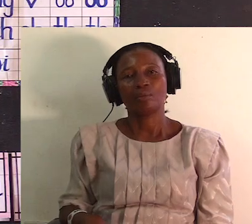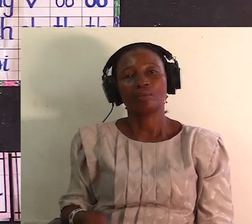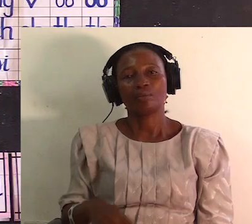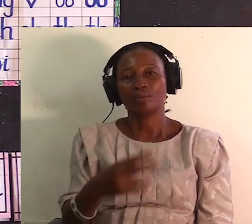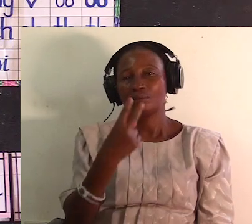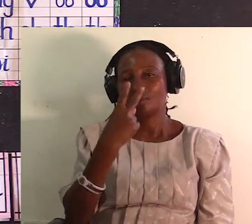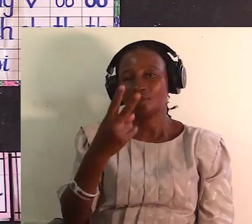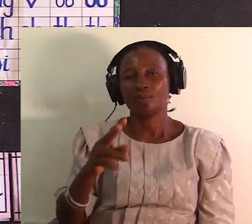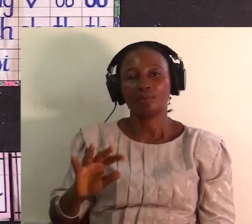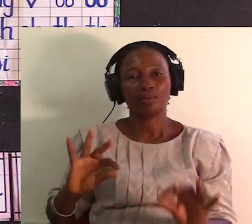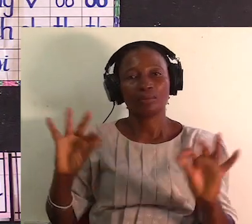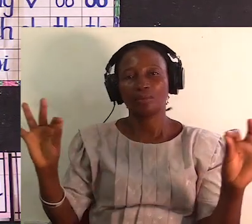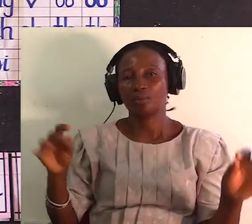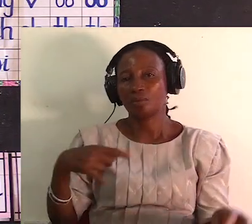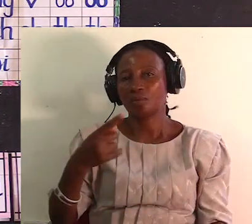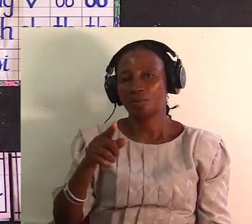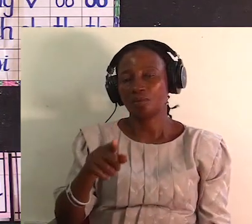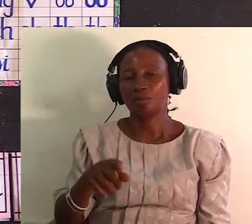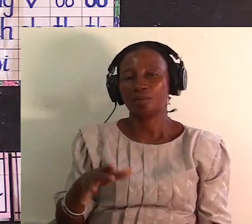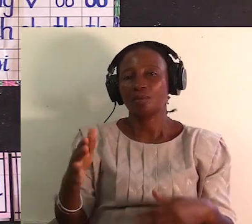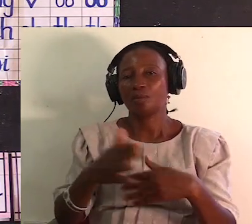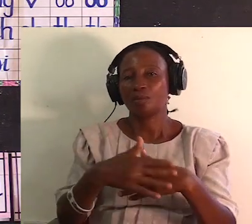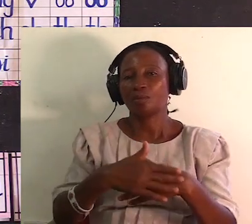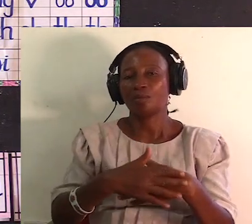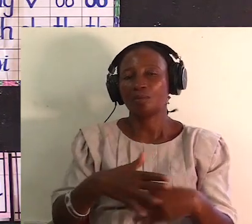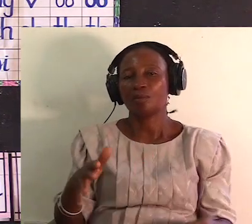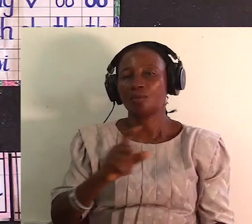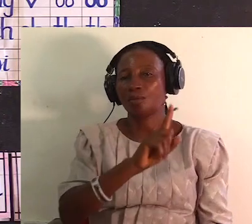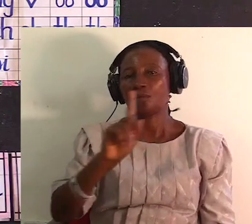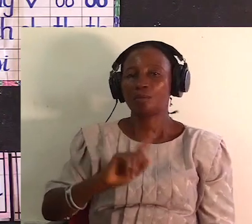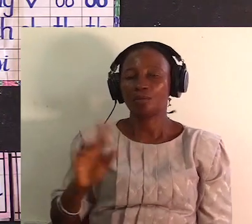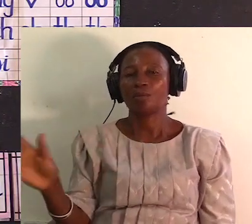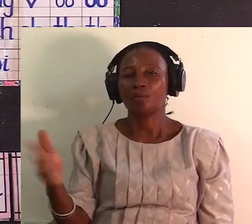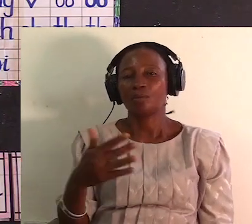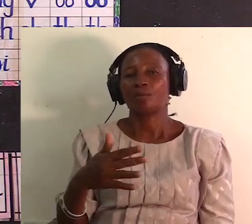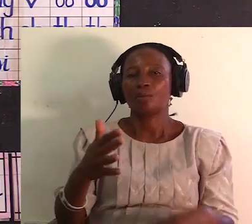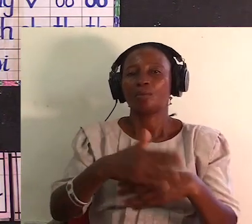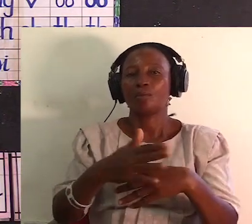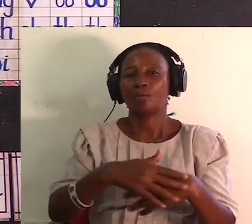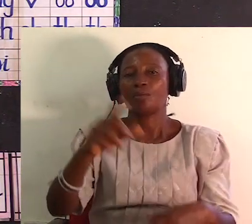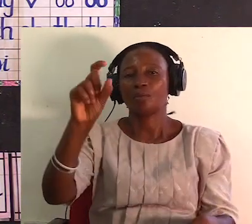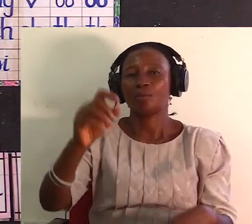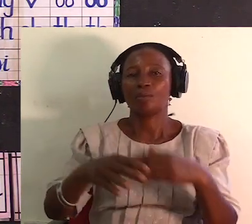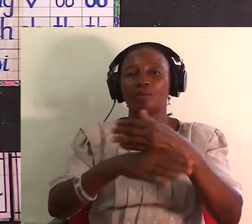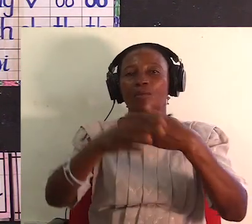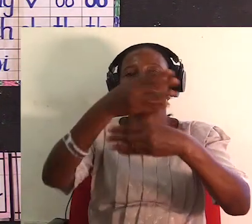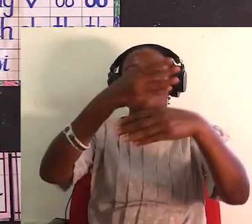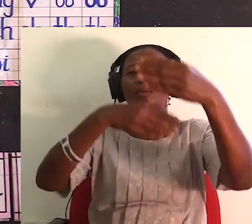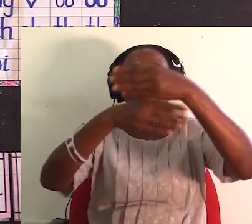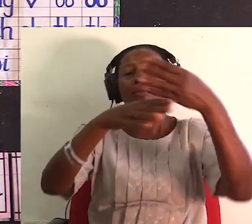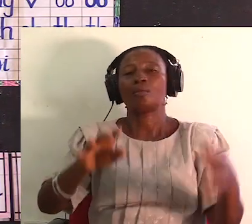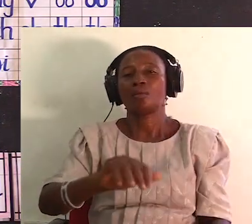And you will see the beauty of it. The more we go, the more words we'll be able to build, the more words we'll be